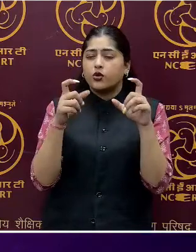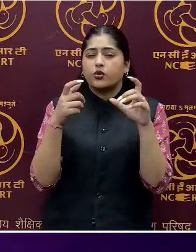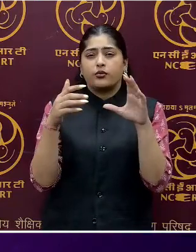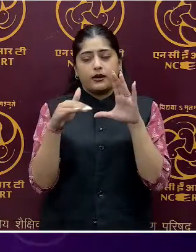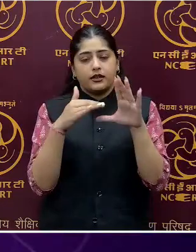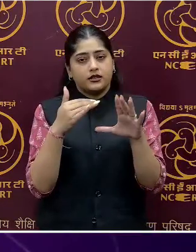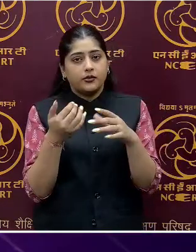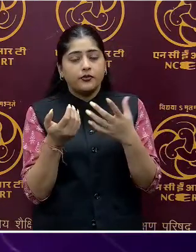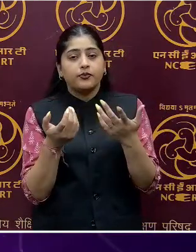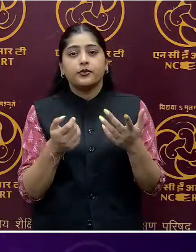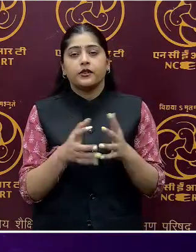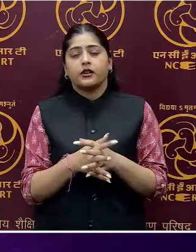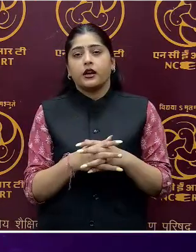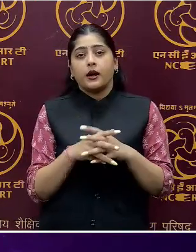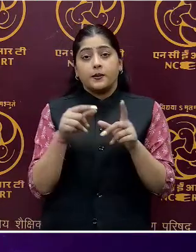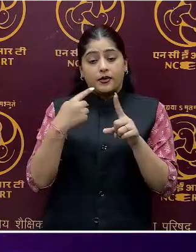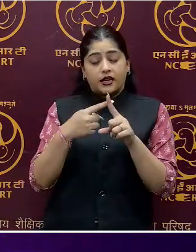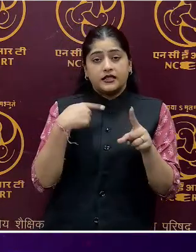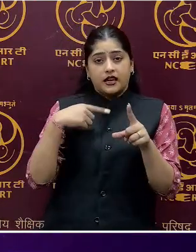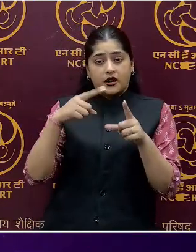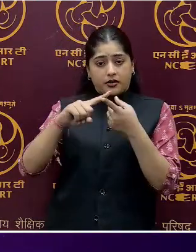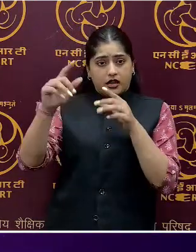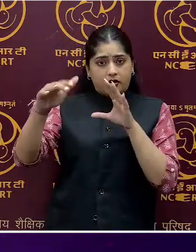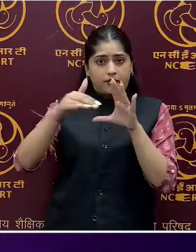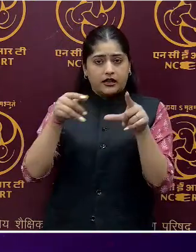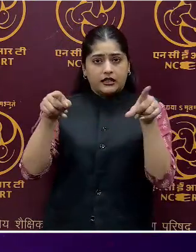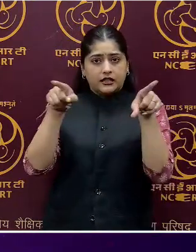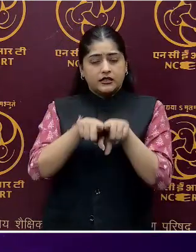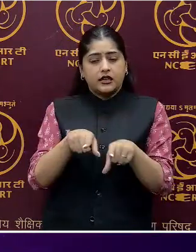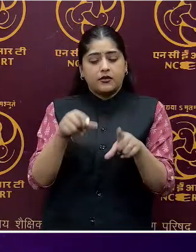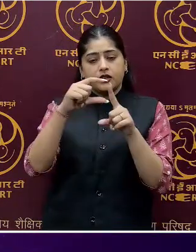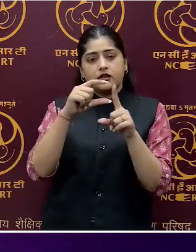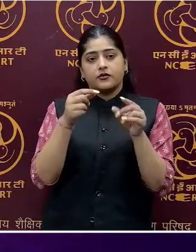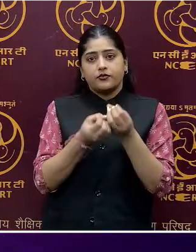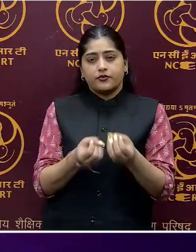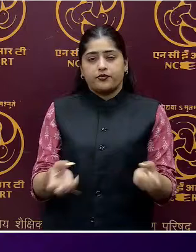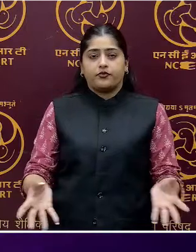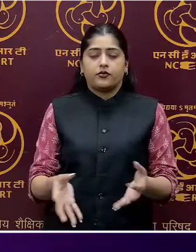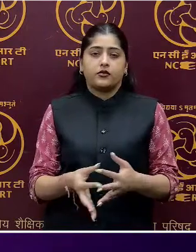please complete this project work and email the same to us on